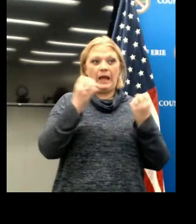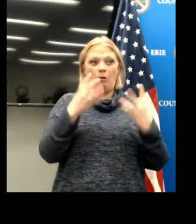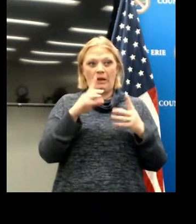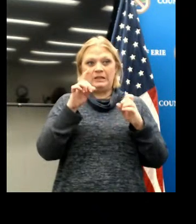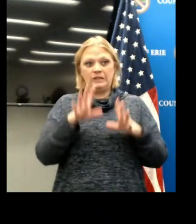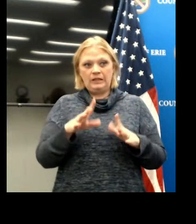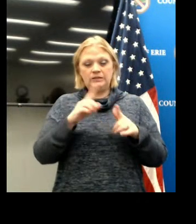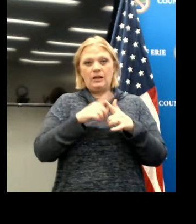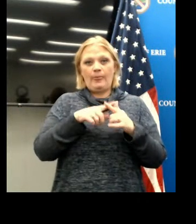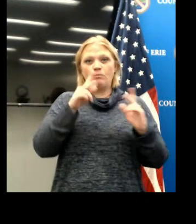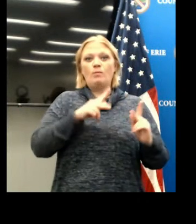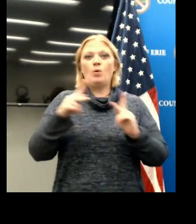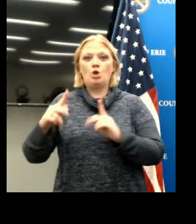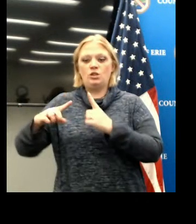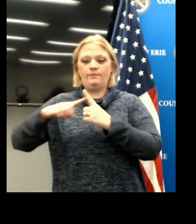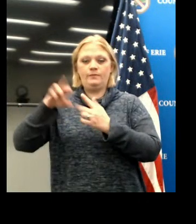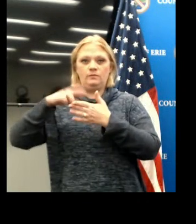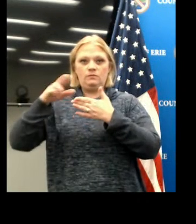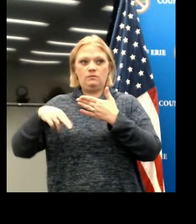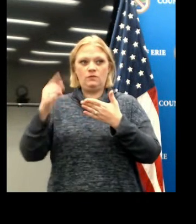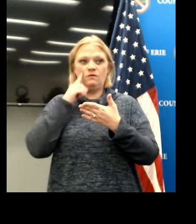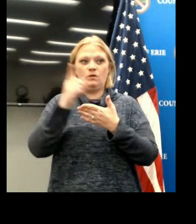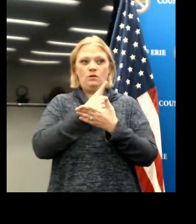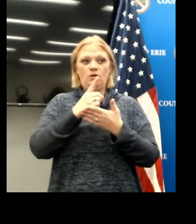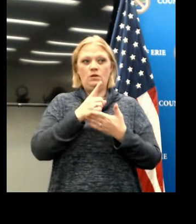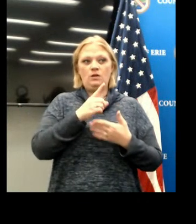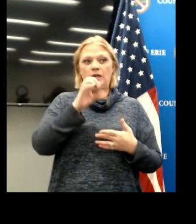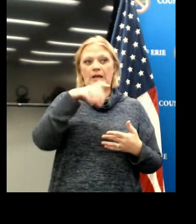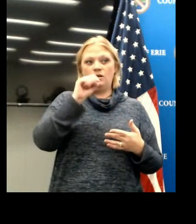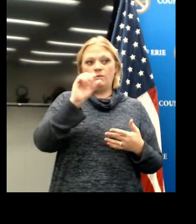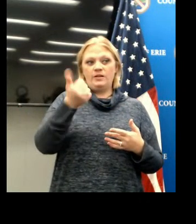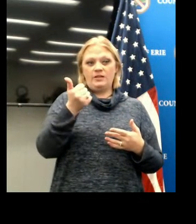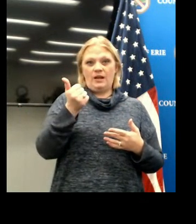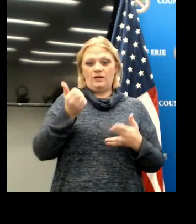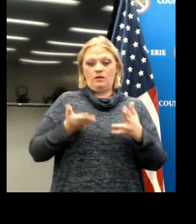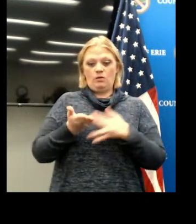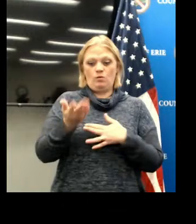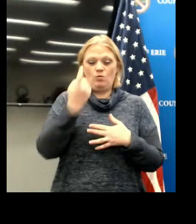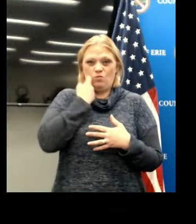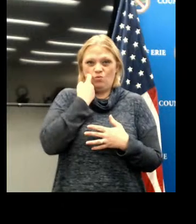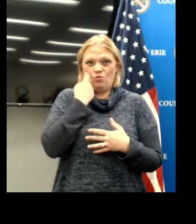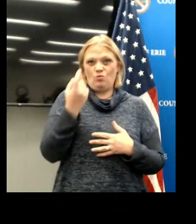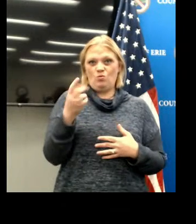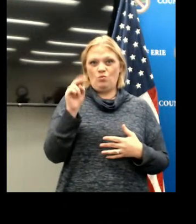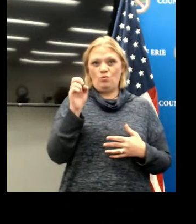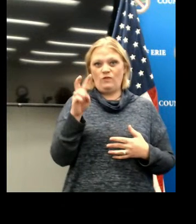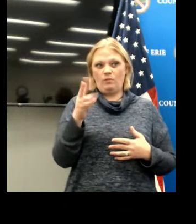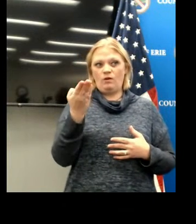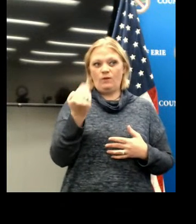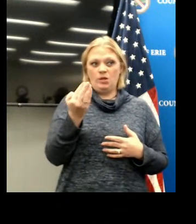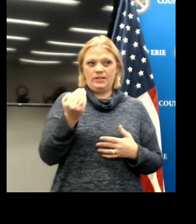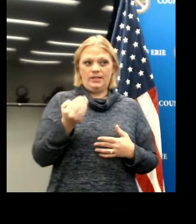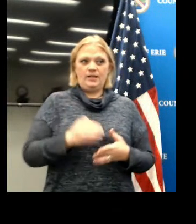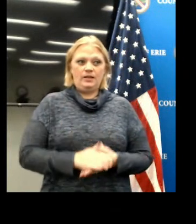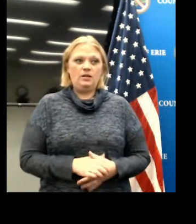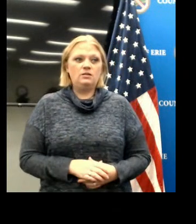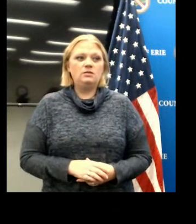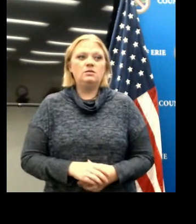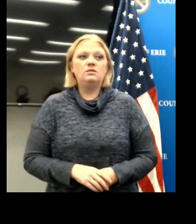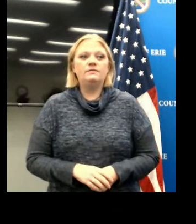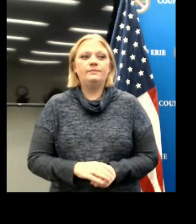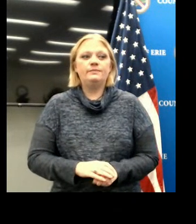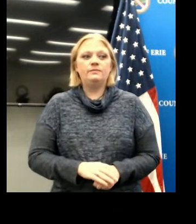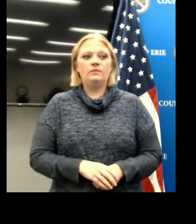positive tests from the week ending October 10th through this past week ending on November 14th. So you can see